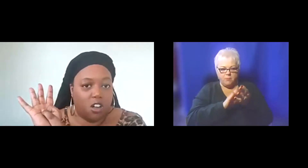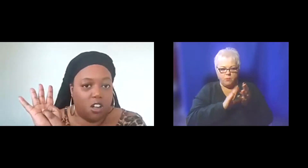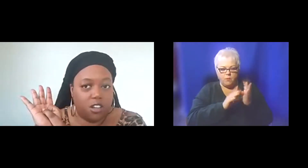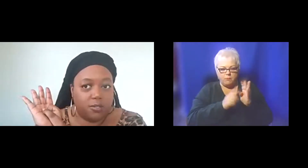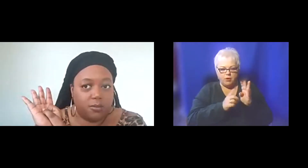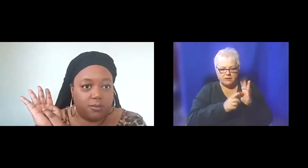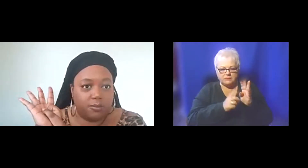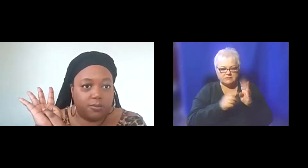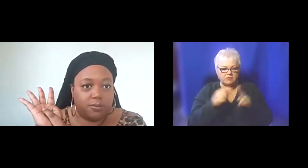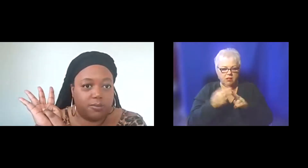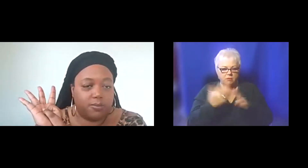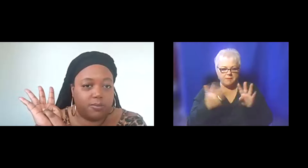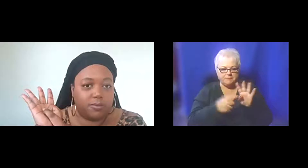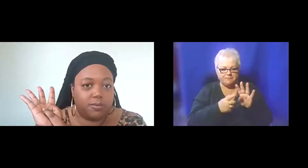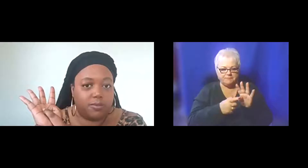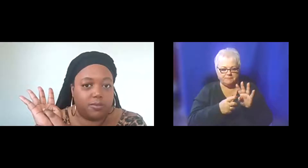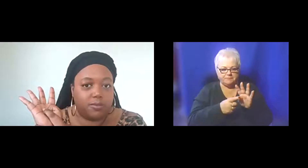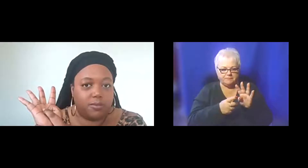this also called?